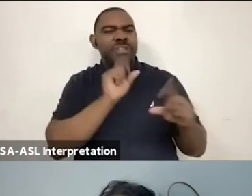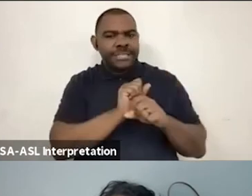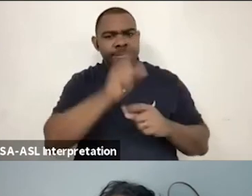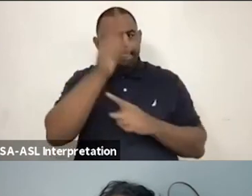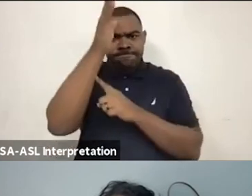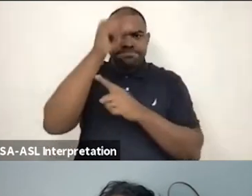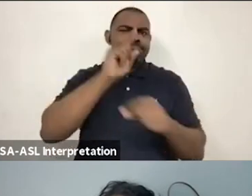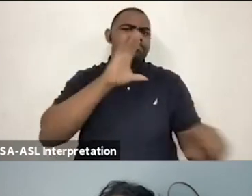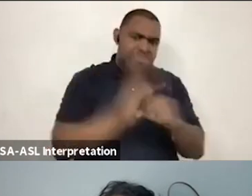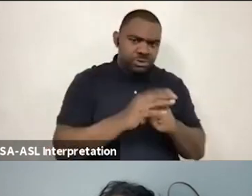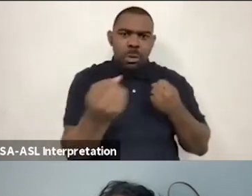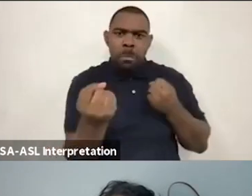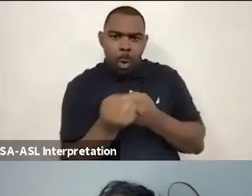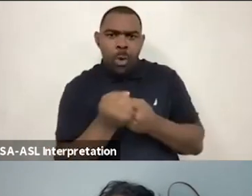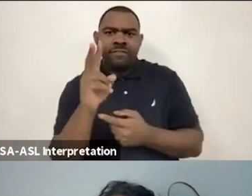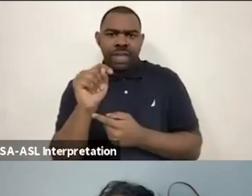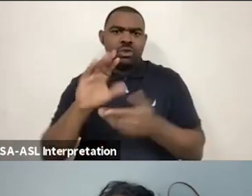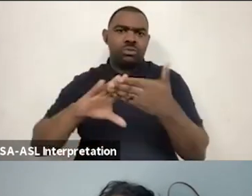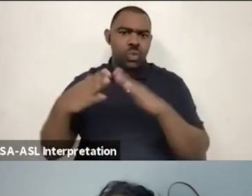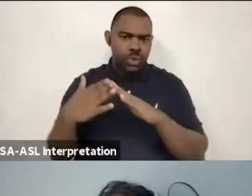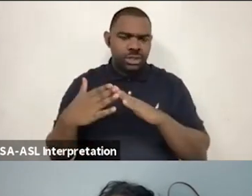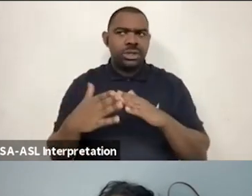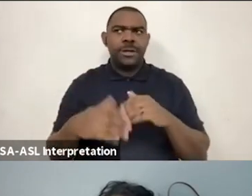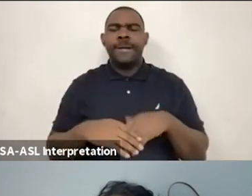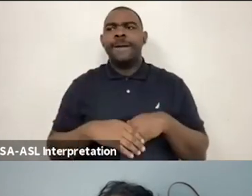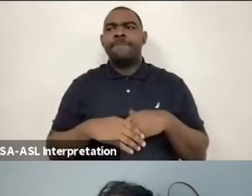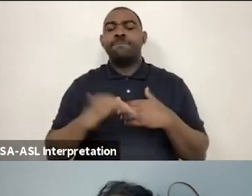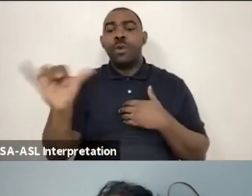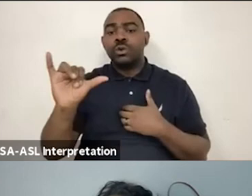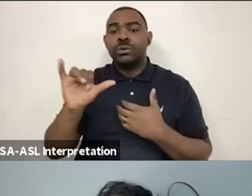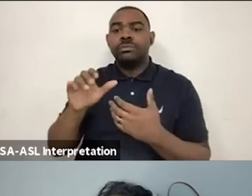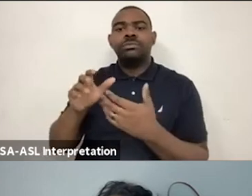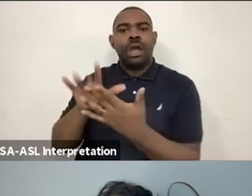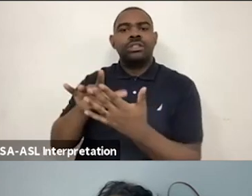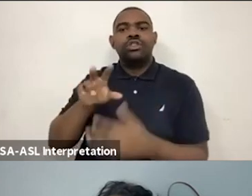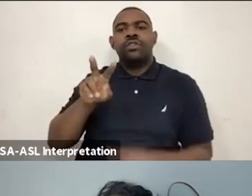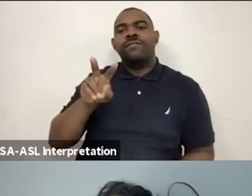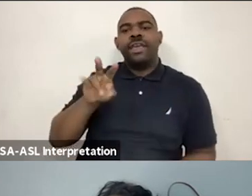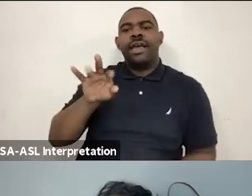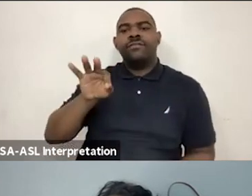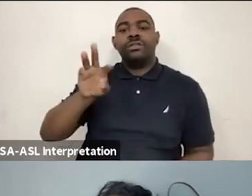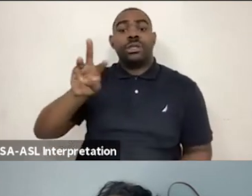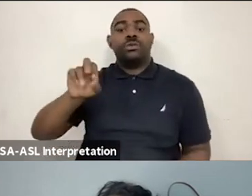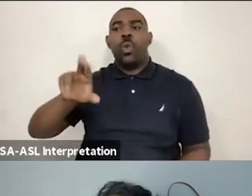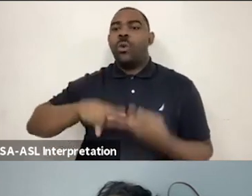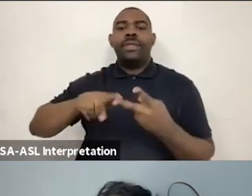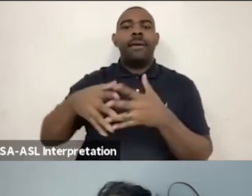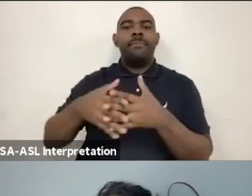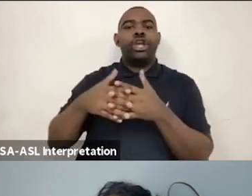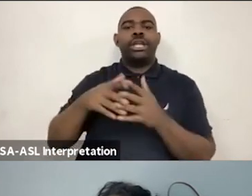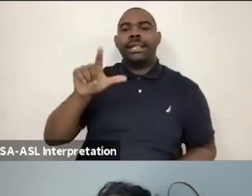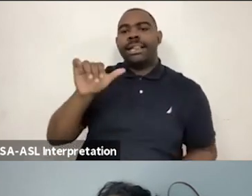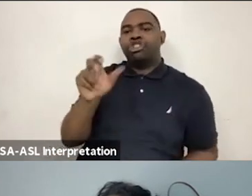really committed to connecting with the veteran community. Be in touch with your VFWs and your American